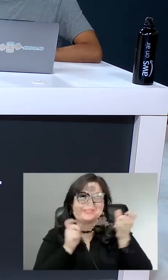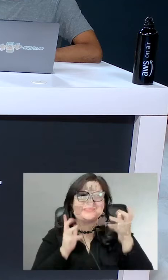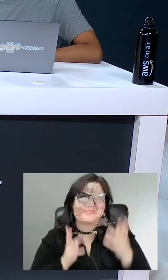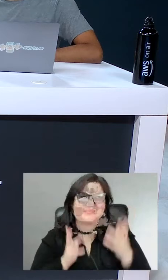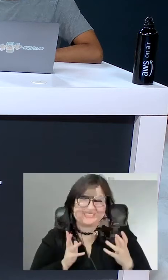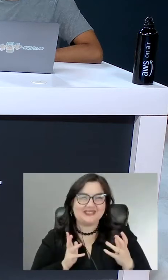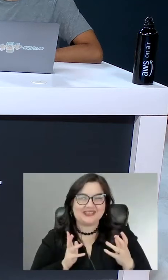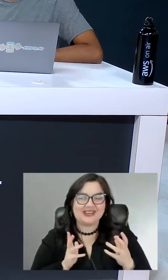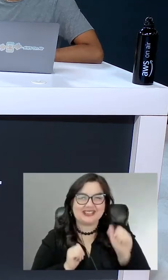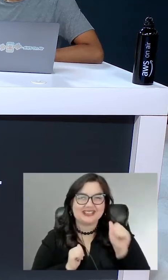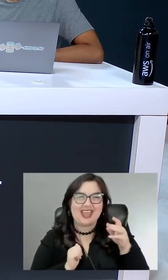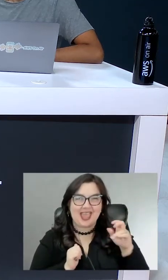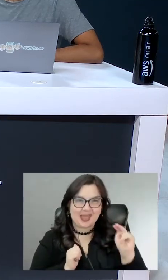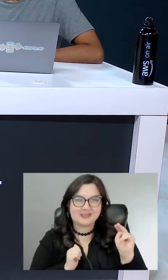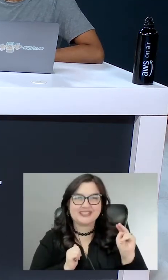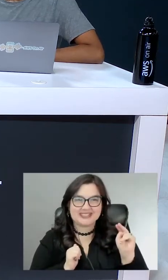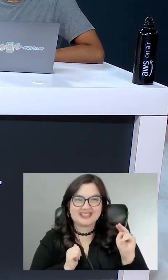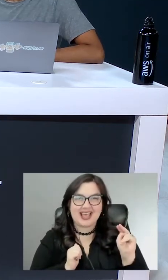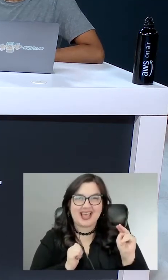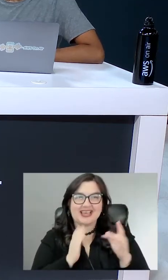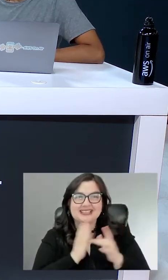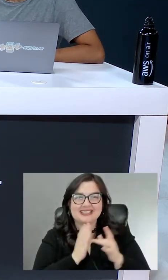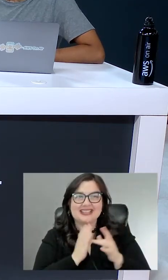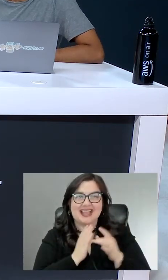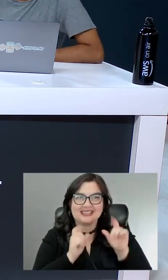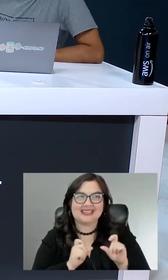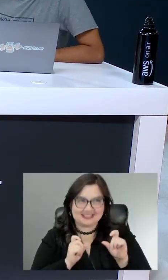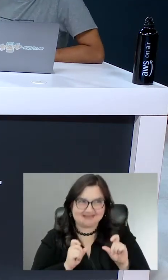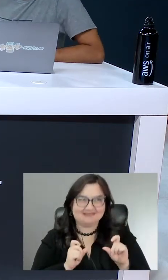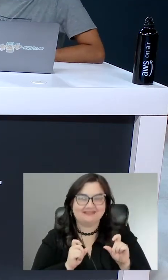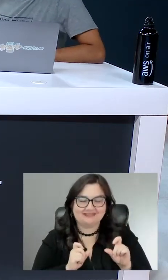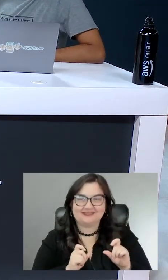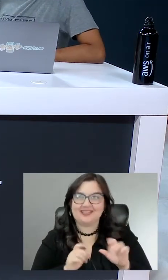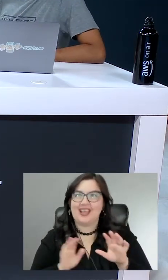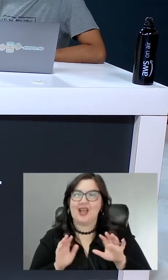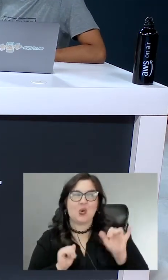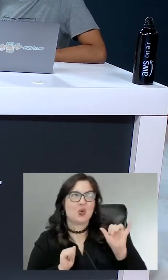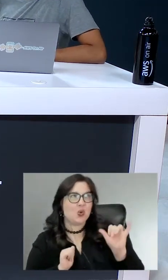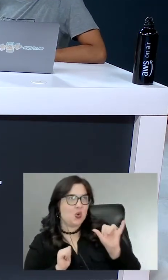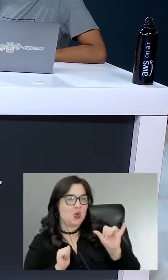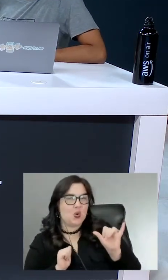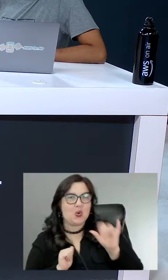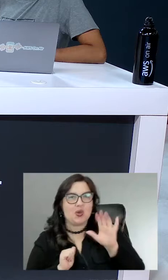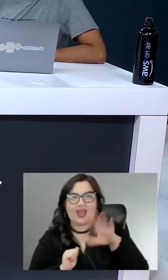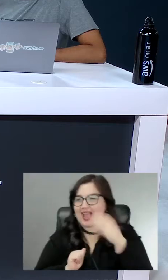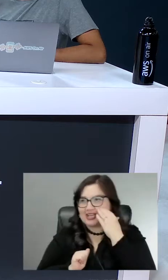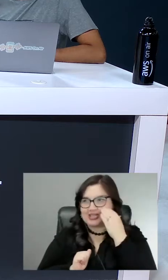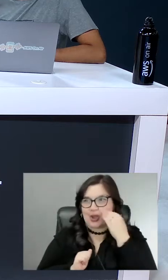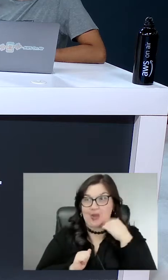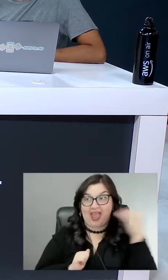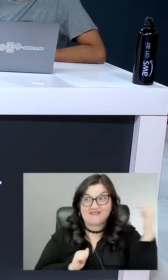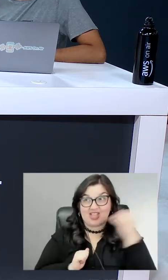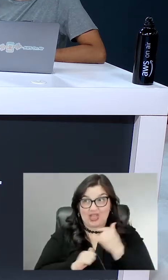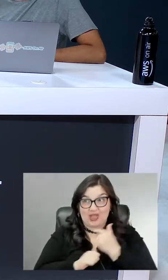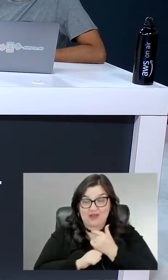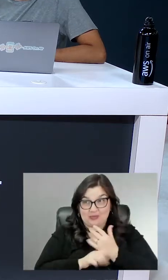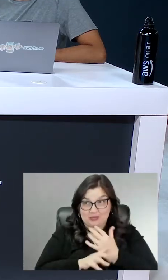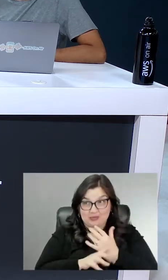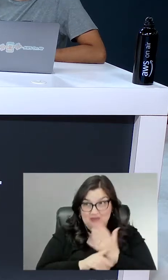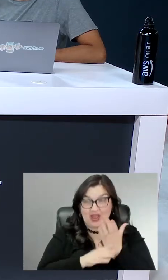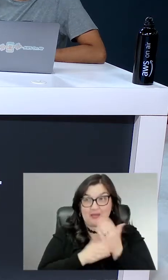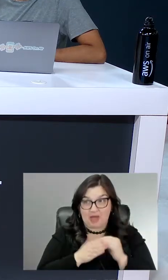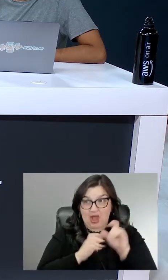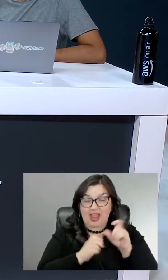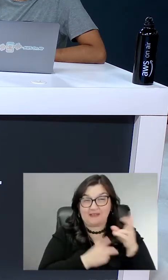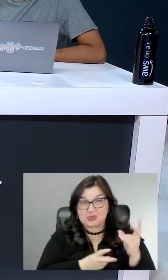Ooh. And we were just talking about this before we went live, Julia. Like, I flew in from Germany, and so as part of that, I had to upload a whole lot